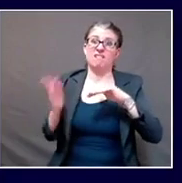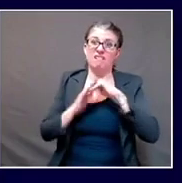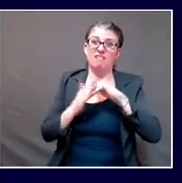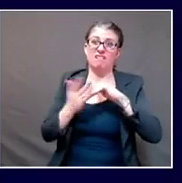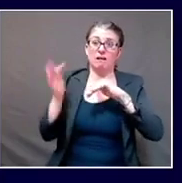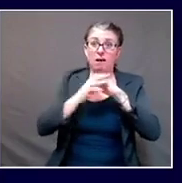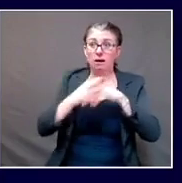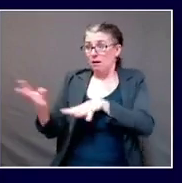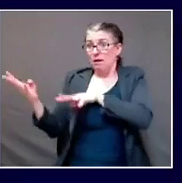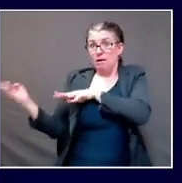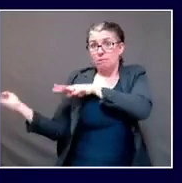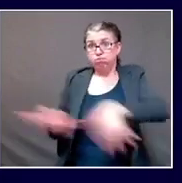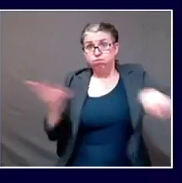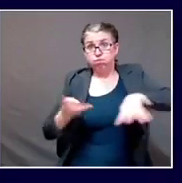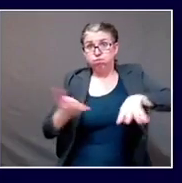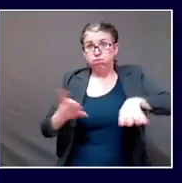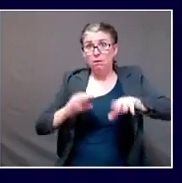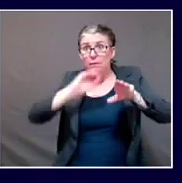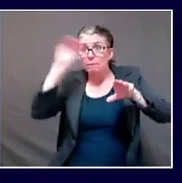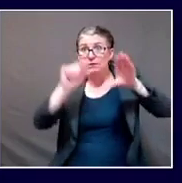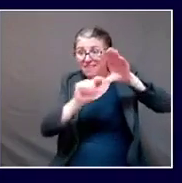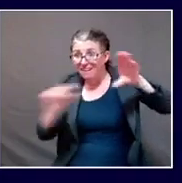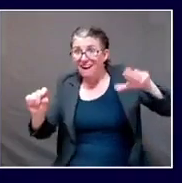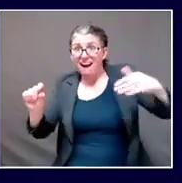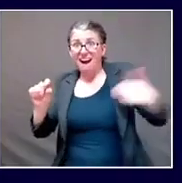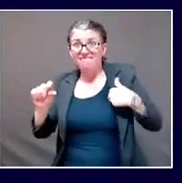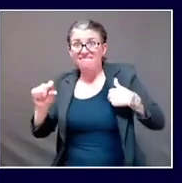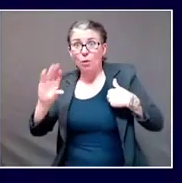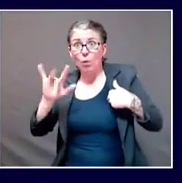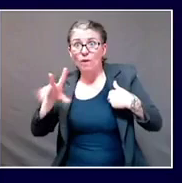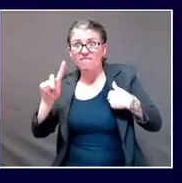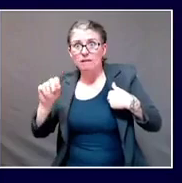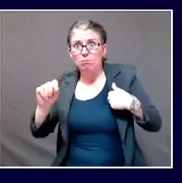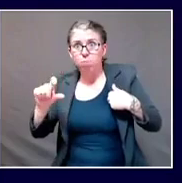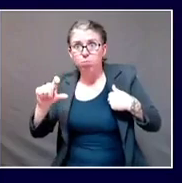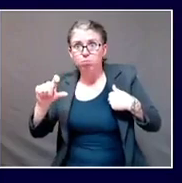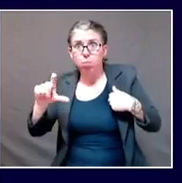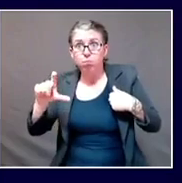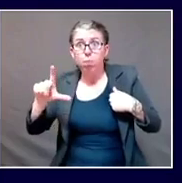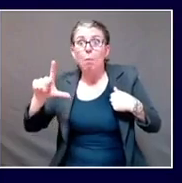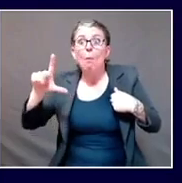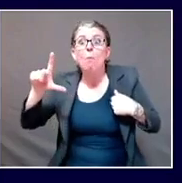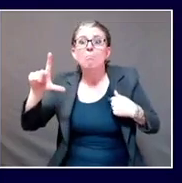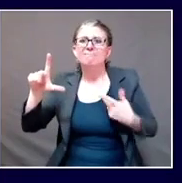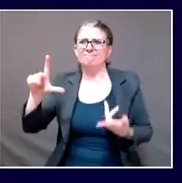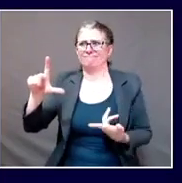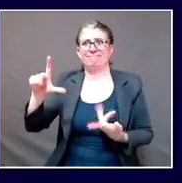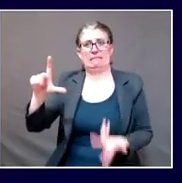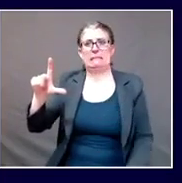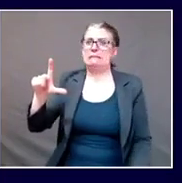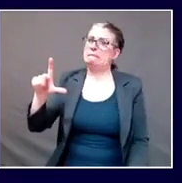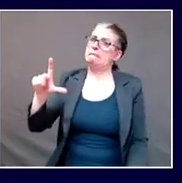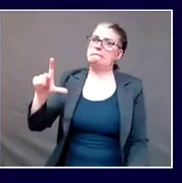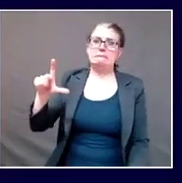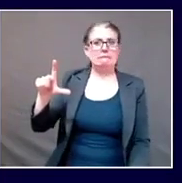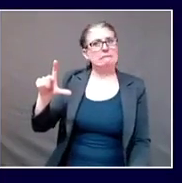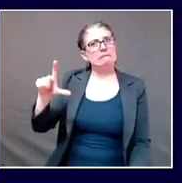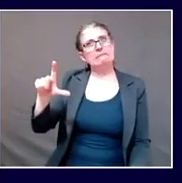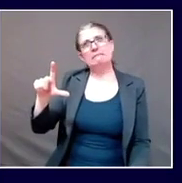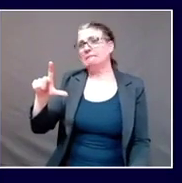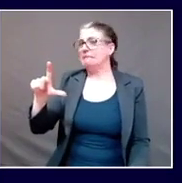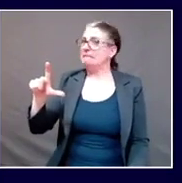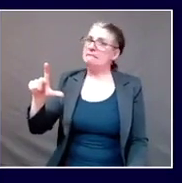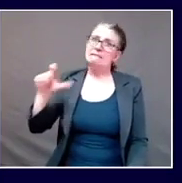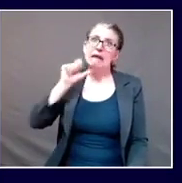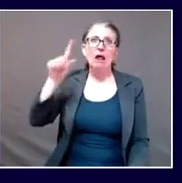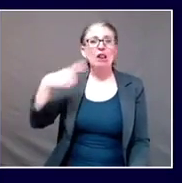limit. I think that we're always concerned about changing those policies when we have this kind